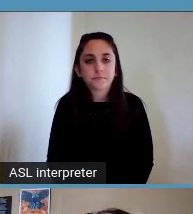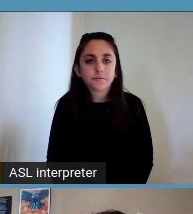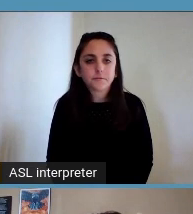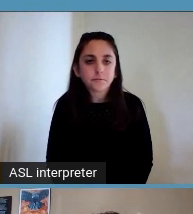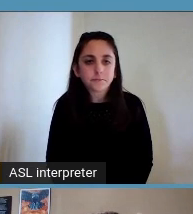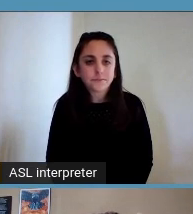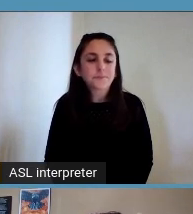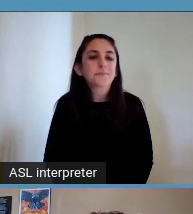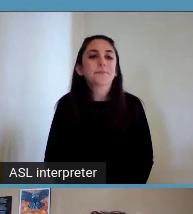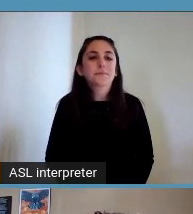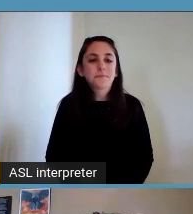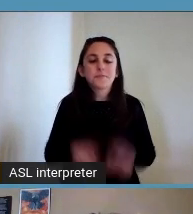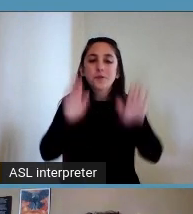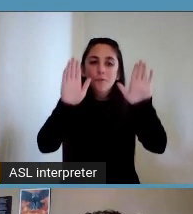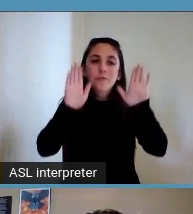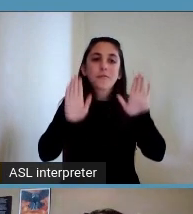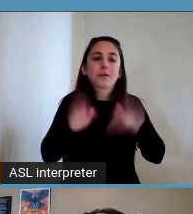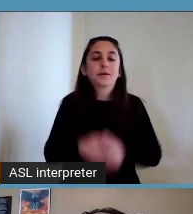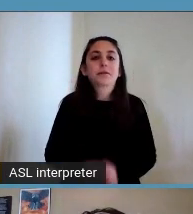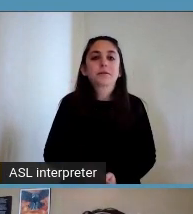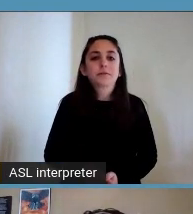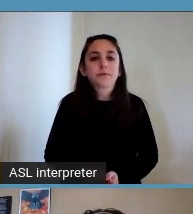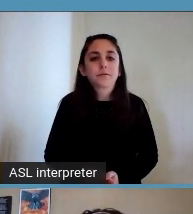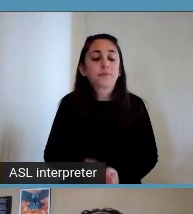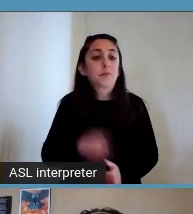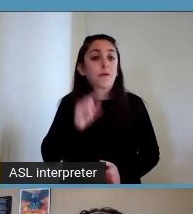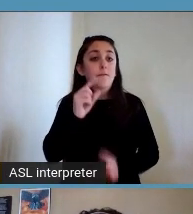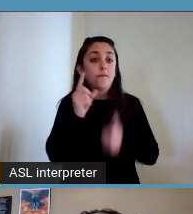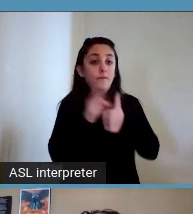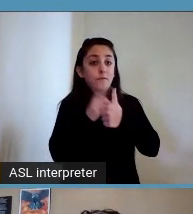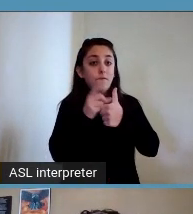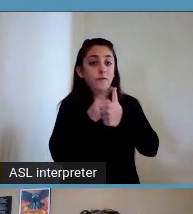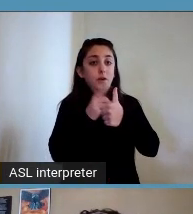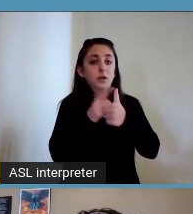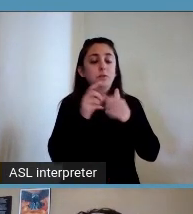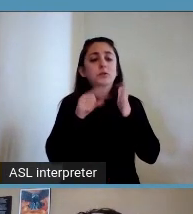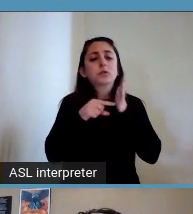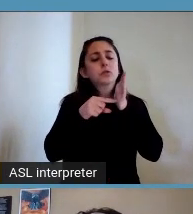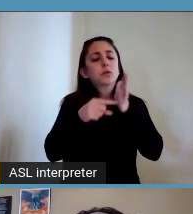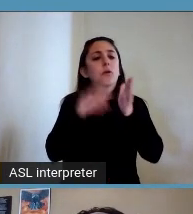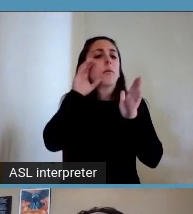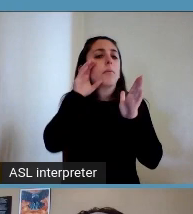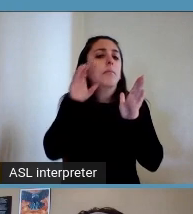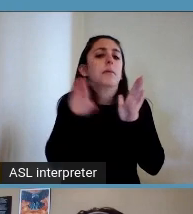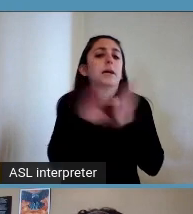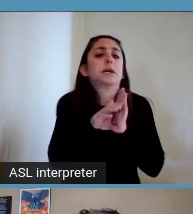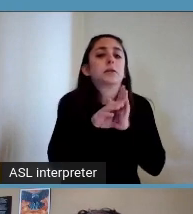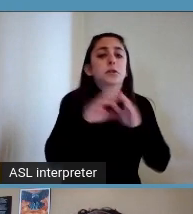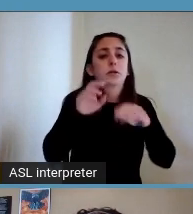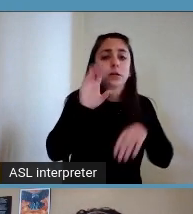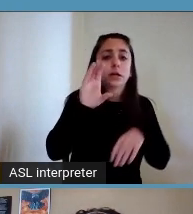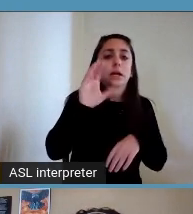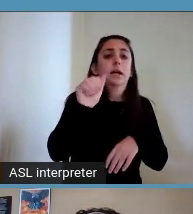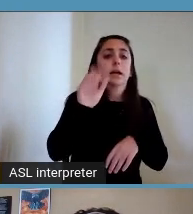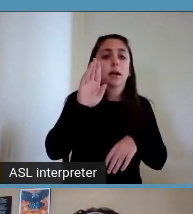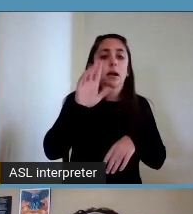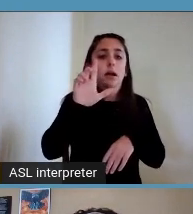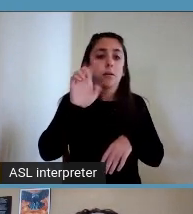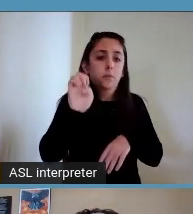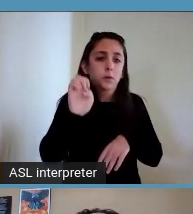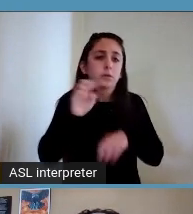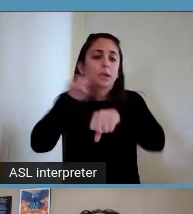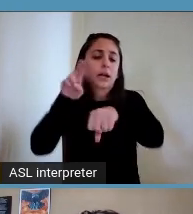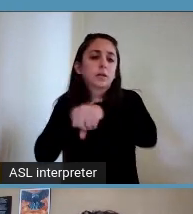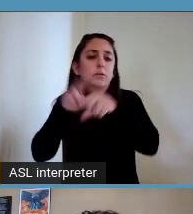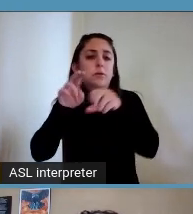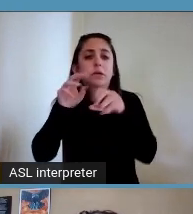Great. So this first slide shows a picture of the Cable Natural History Museum. It's a creamy stone